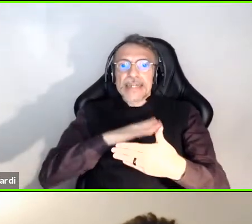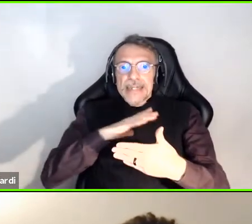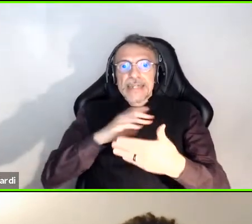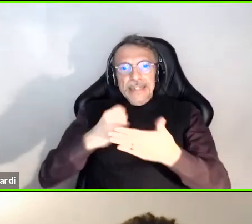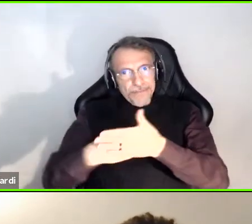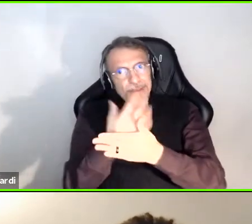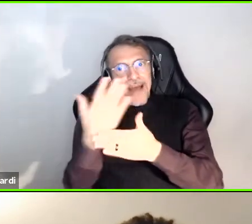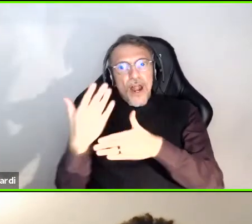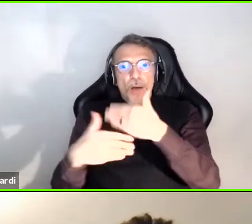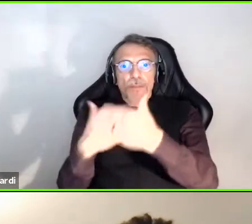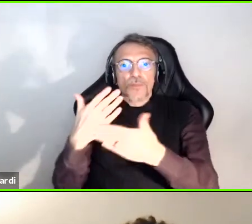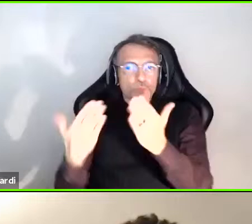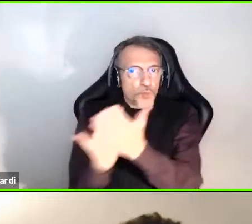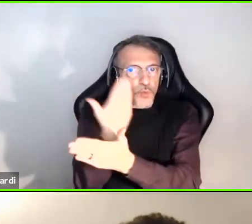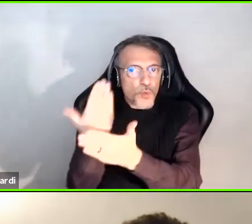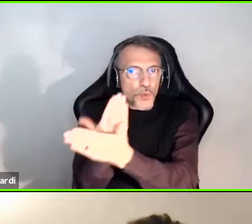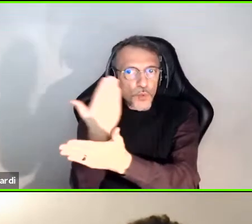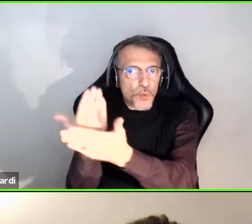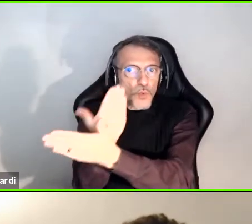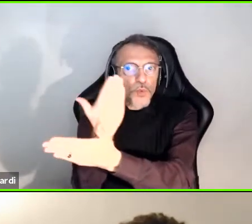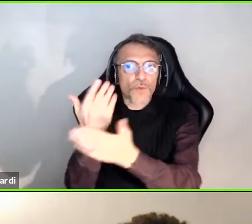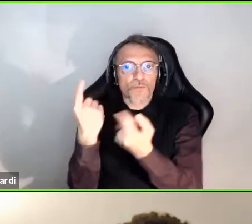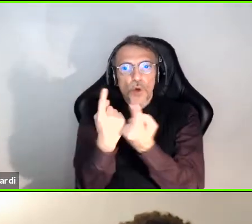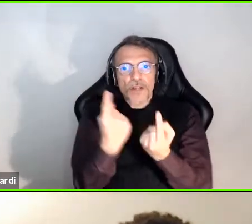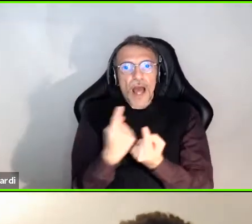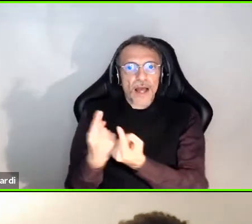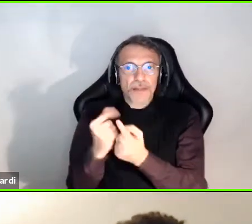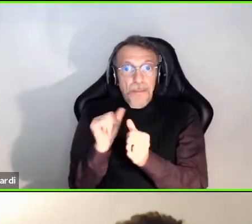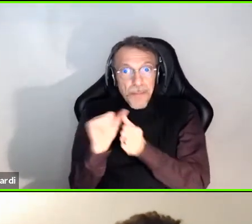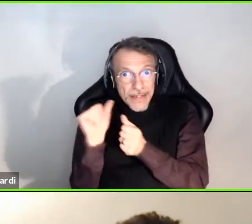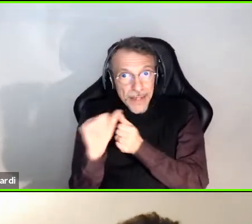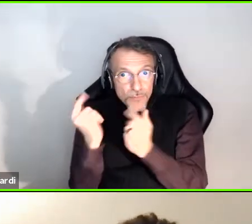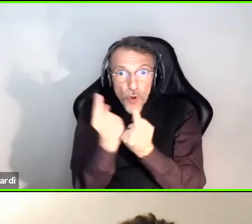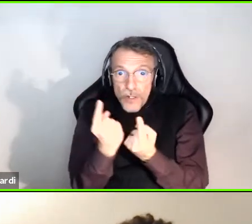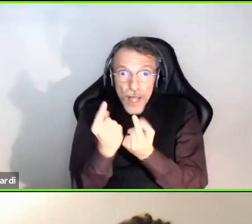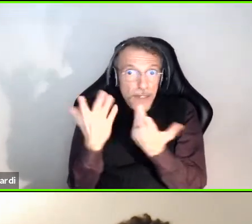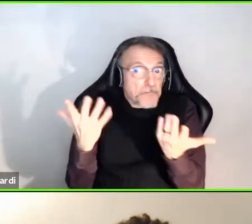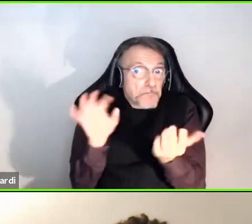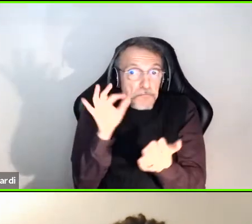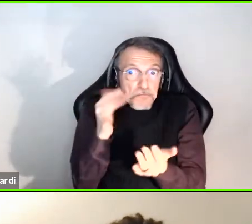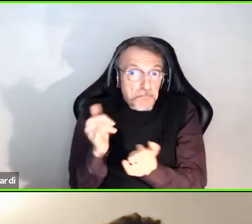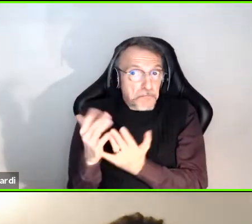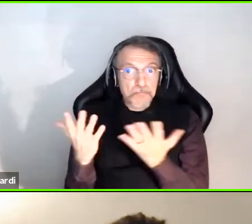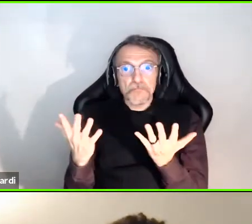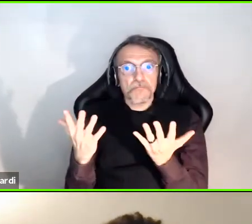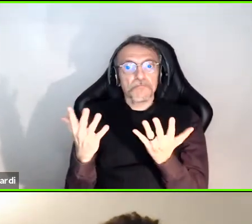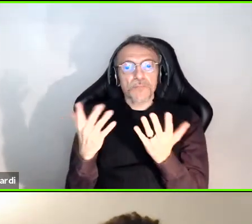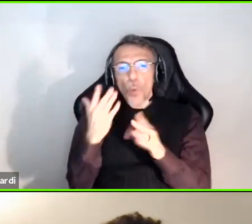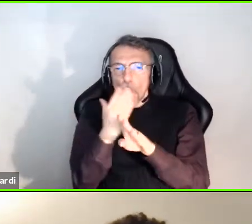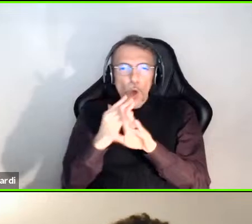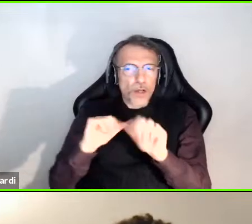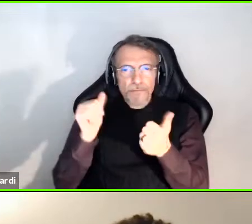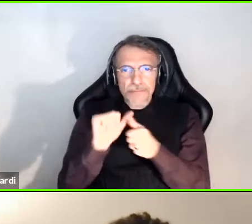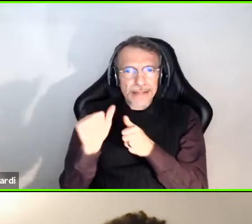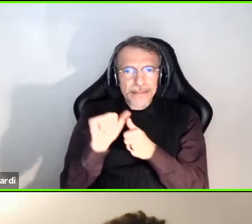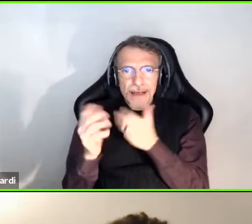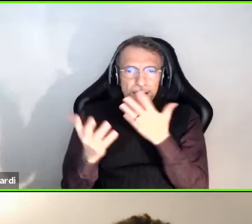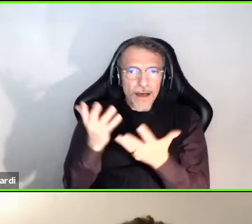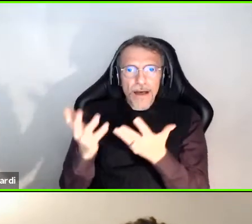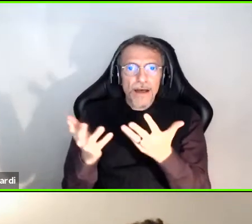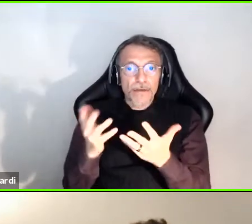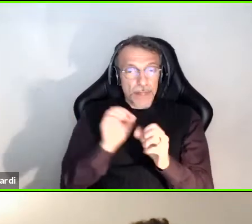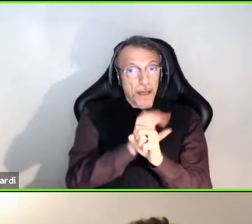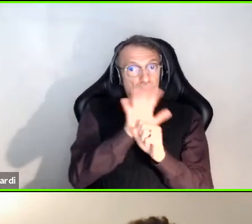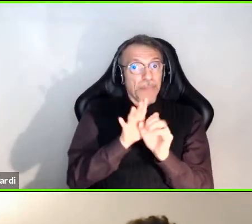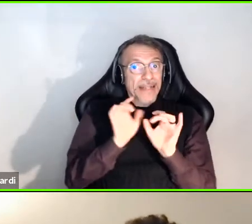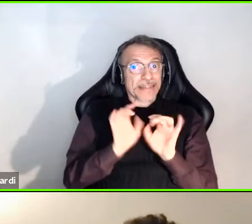develop new products, better products, perhaps, that work better than previously. And the pandemic